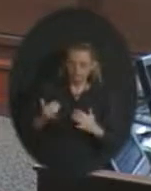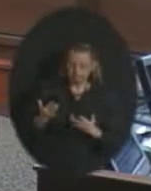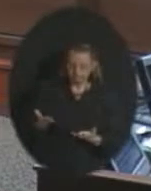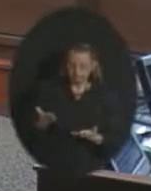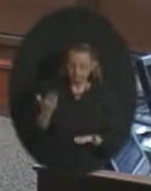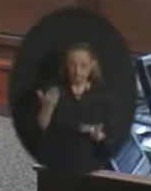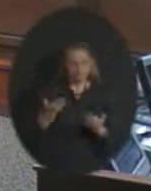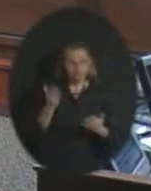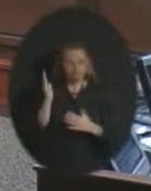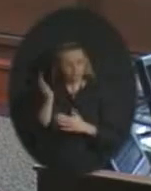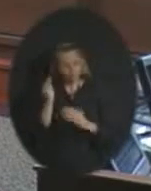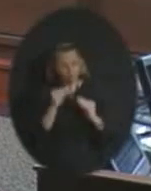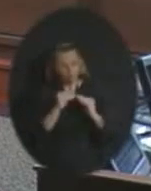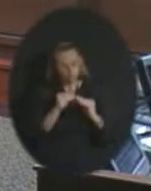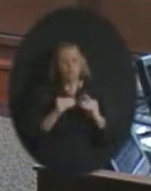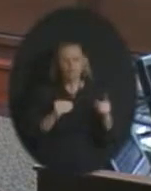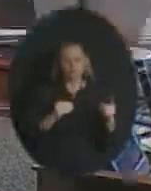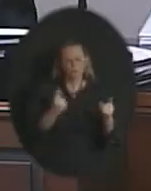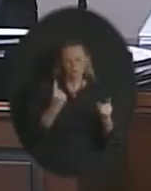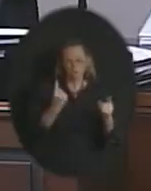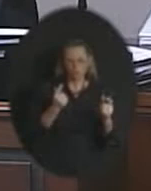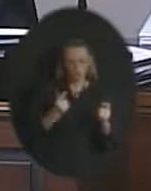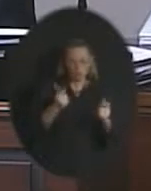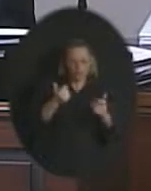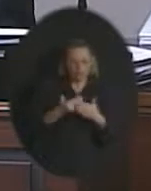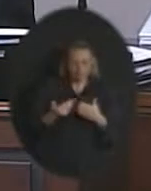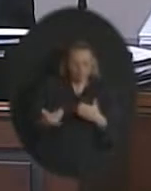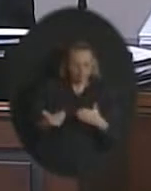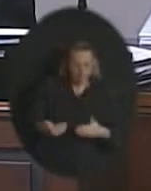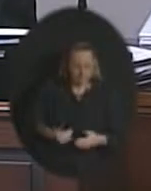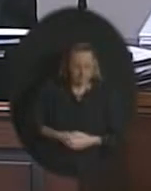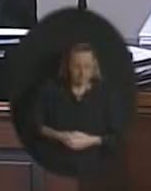something else to present. Just one quick item on this.